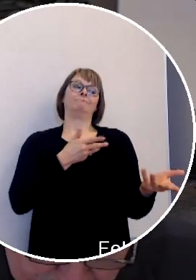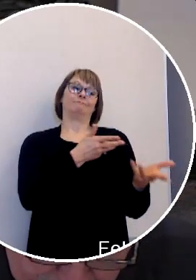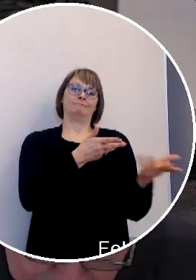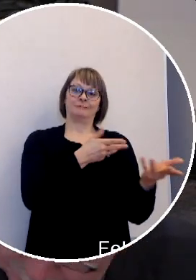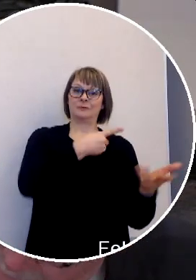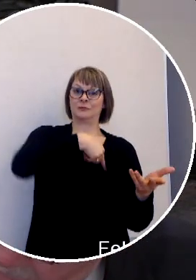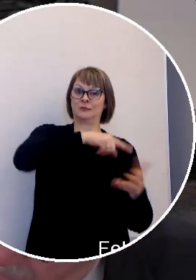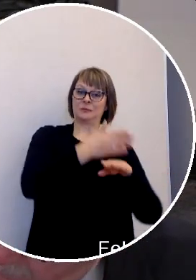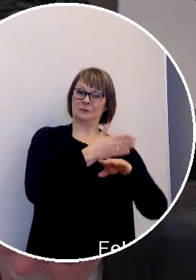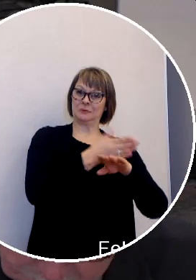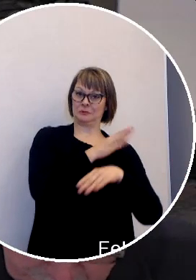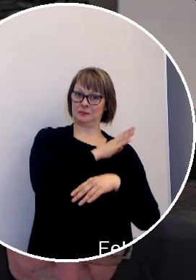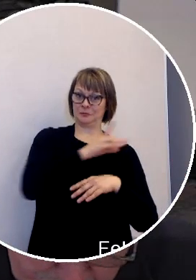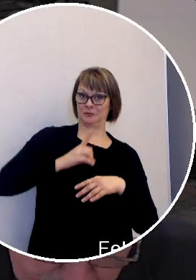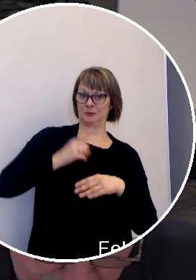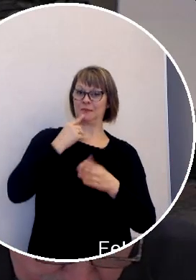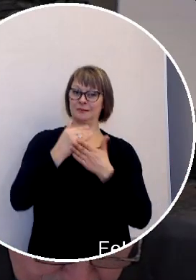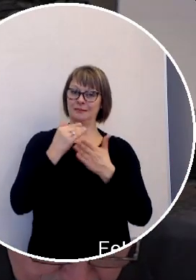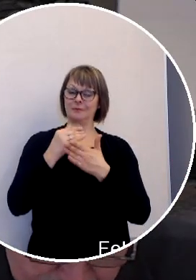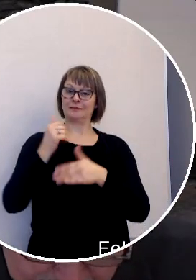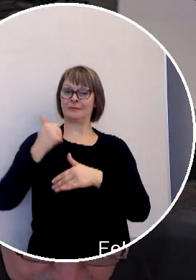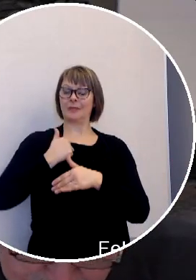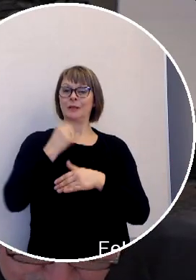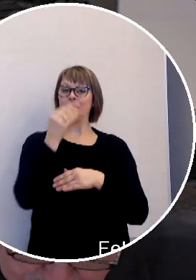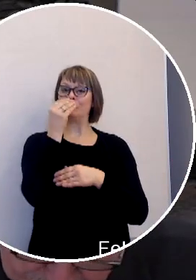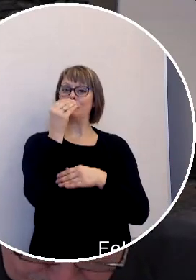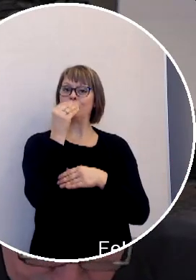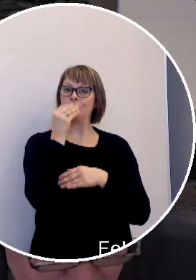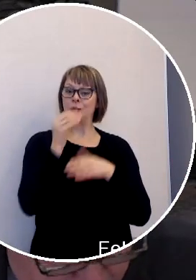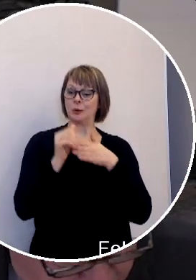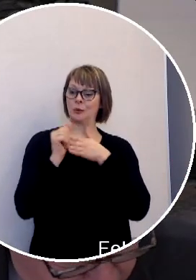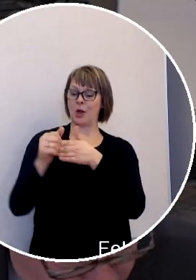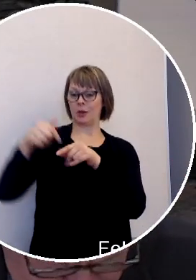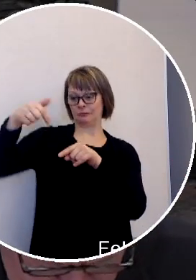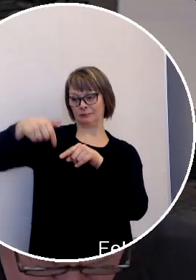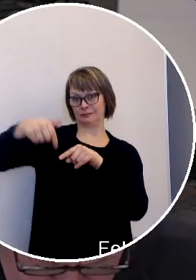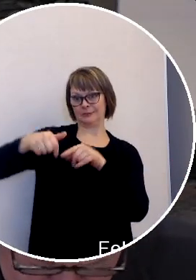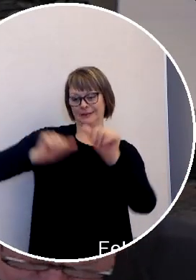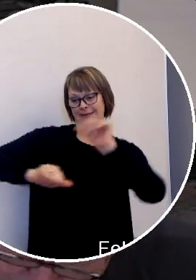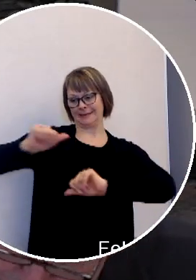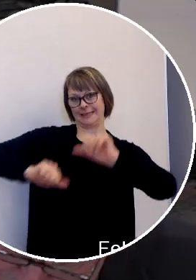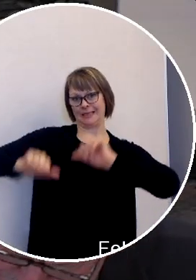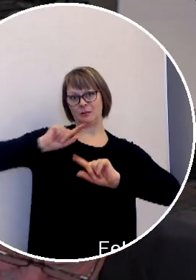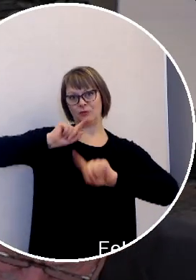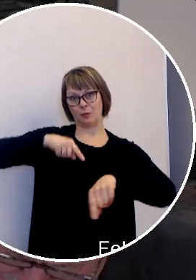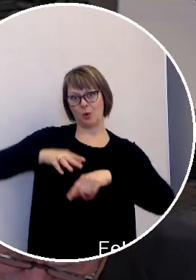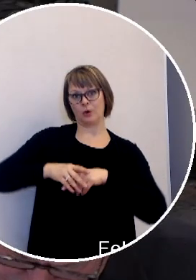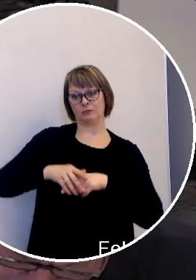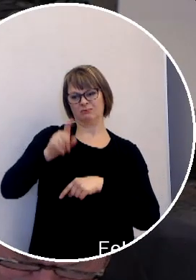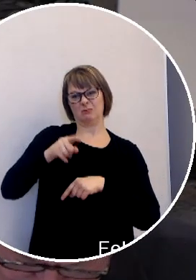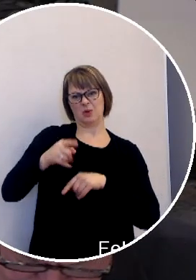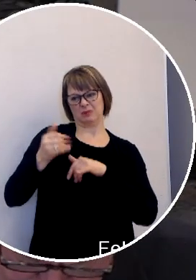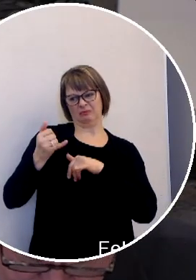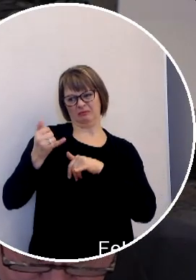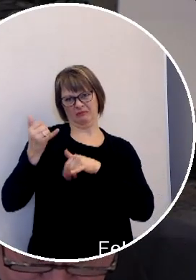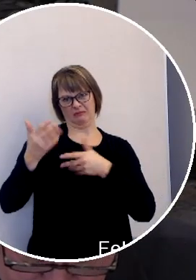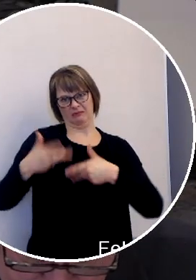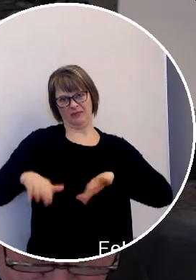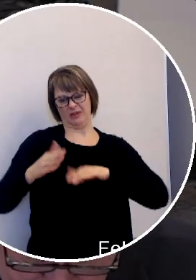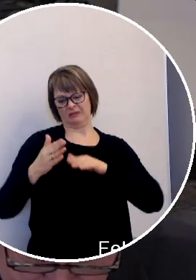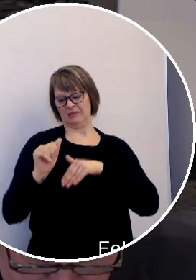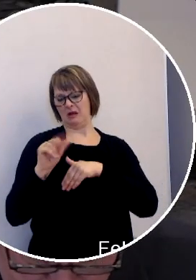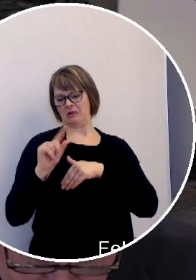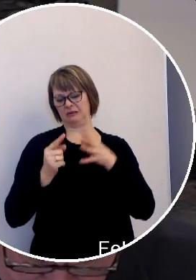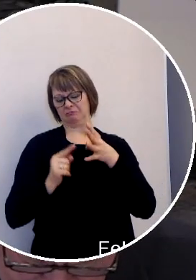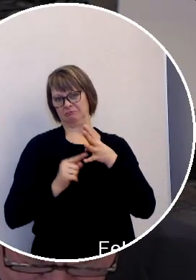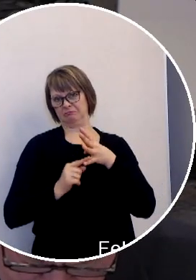board on Canada Food Guidelines Assessment Report, which was to be finalized by the end of August, and